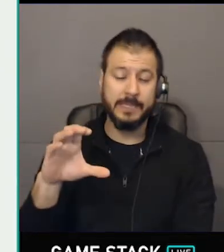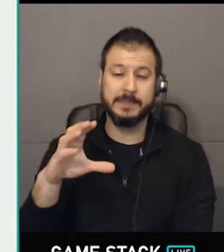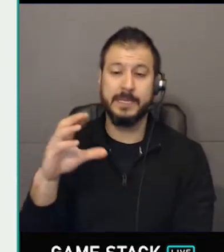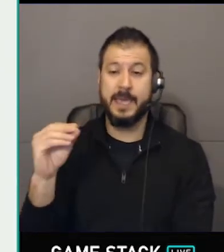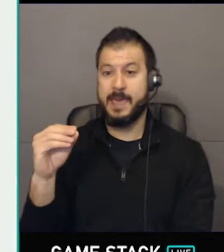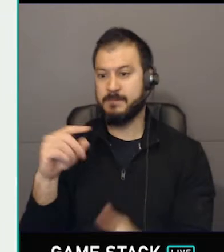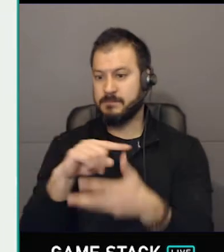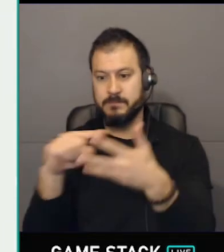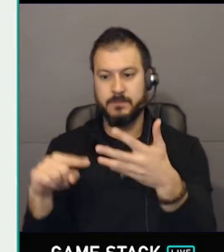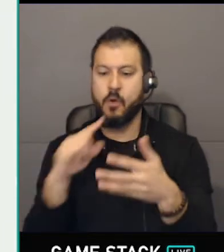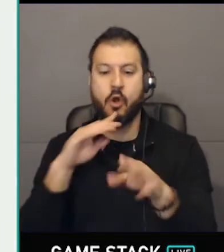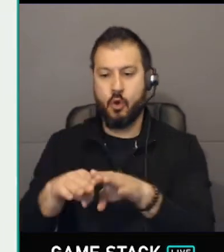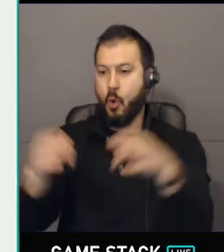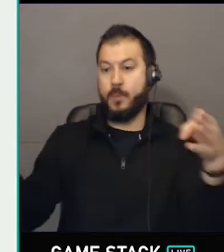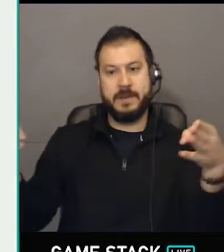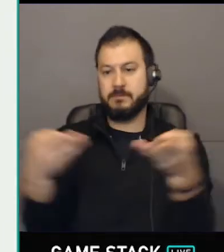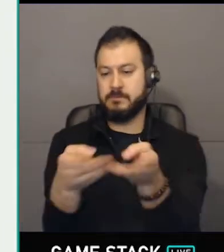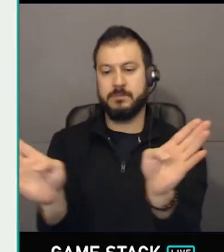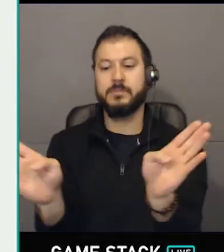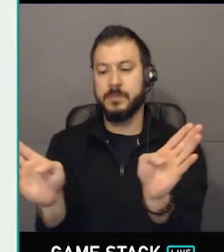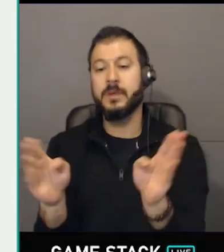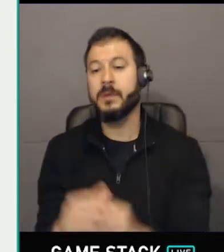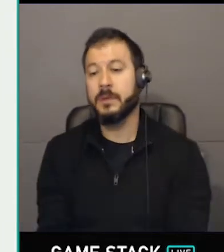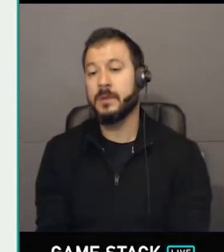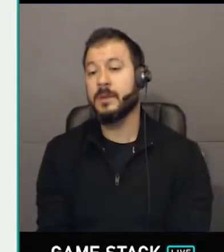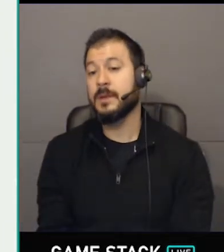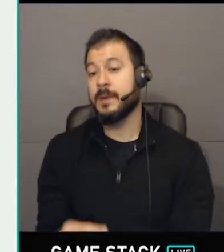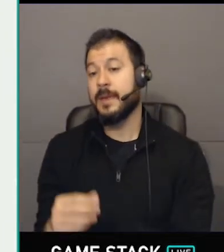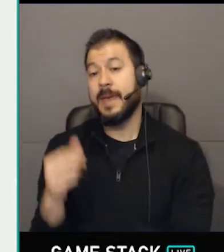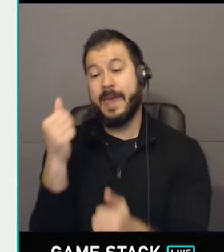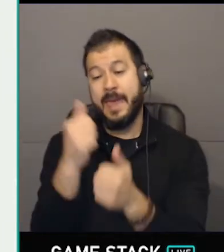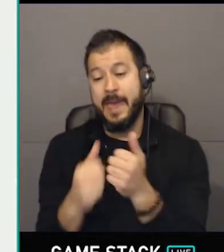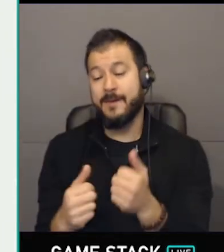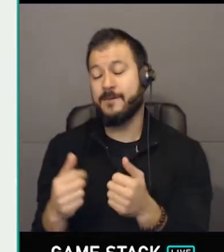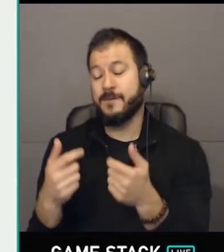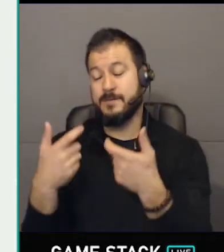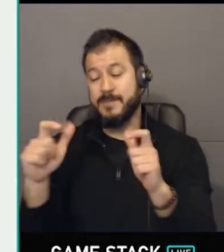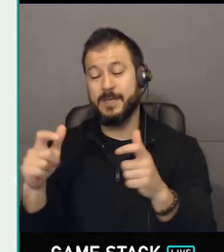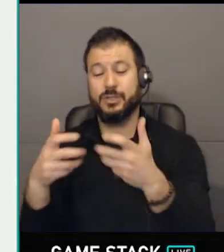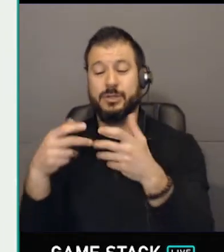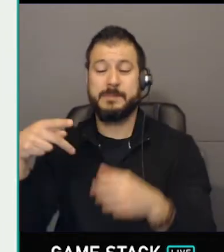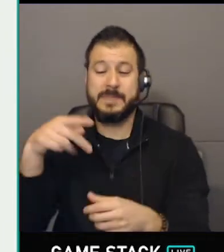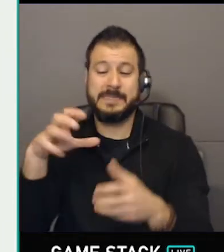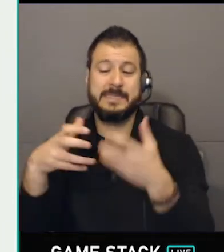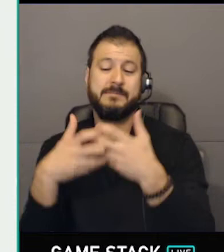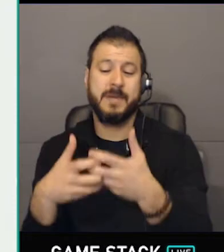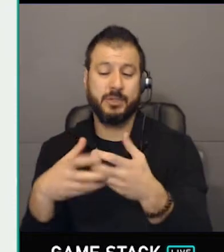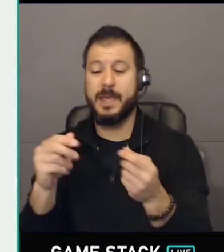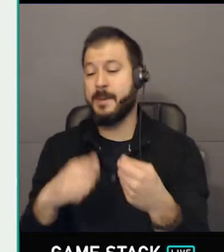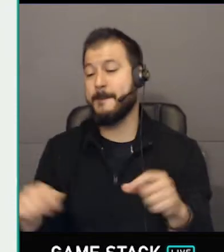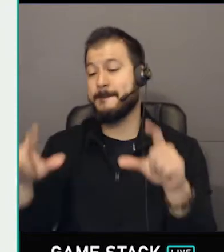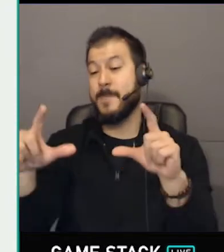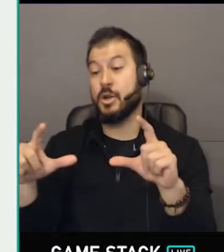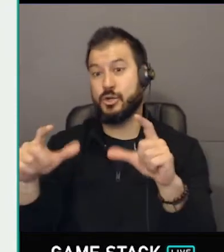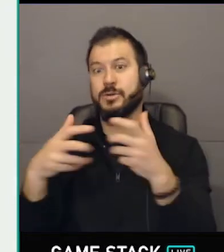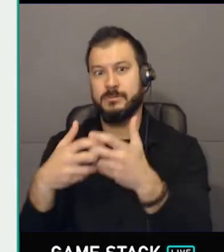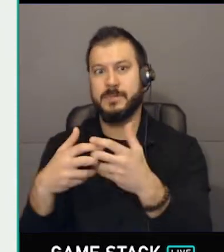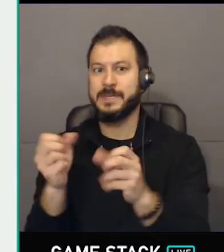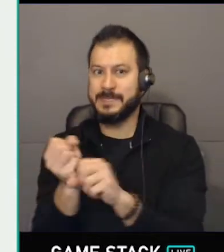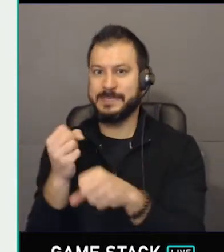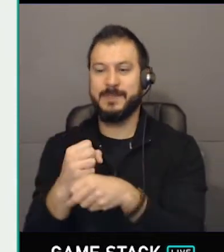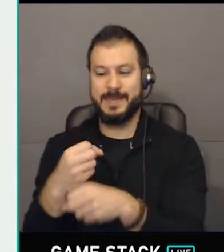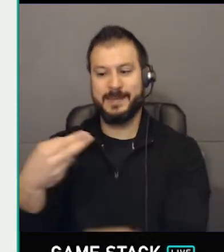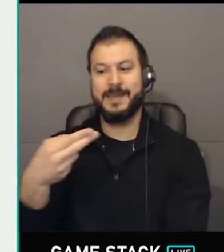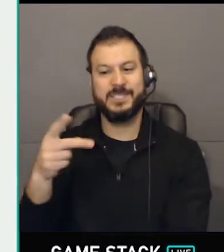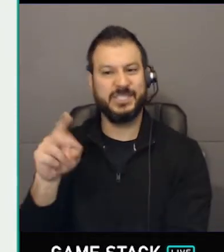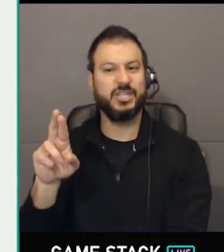open. As I noted before, every major PC manufacturer and monitor manufacturer is building display HDR products today.